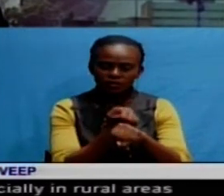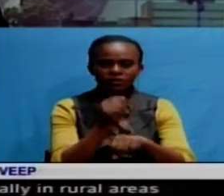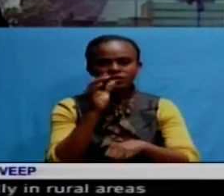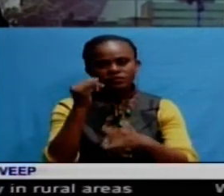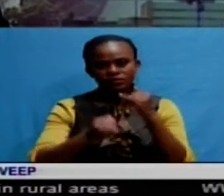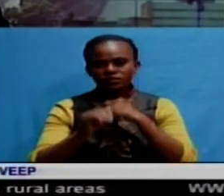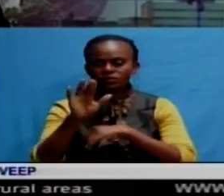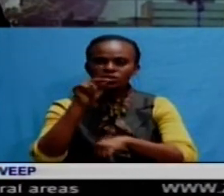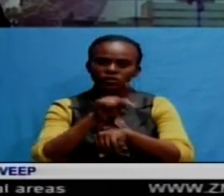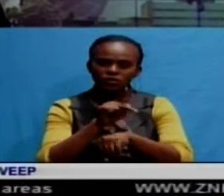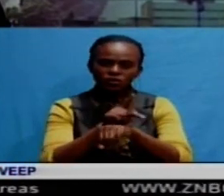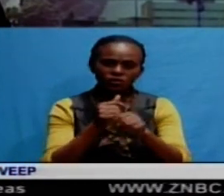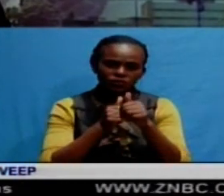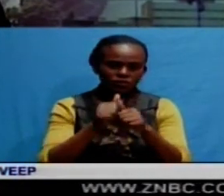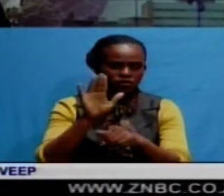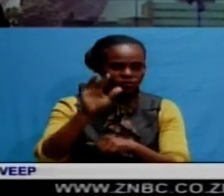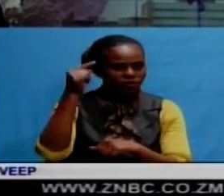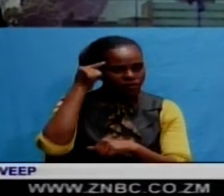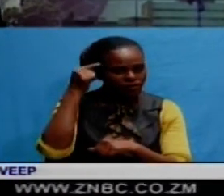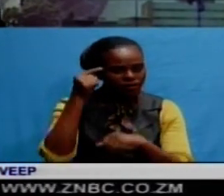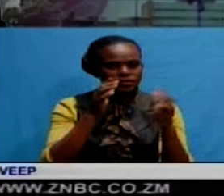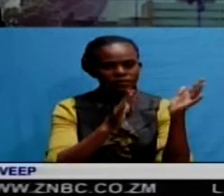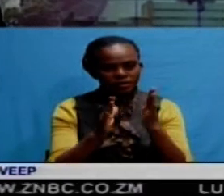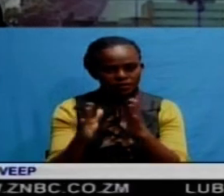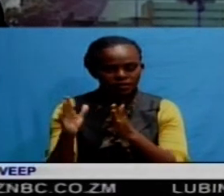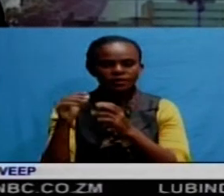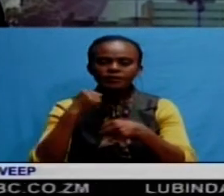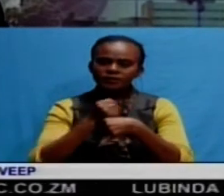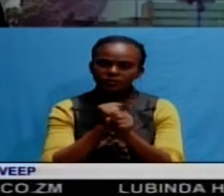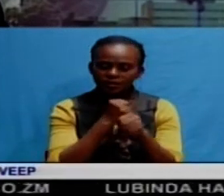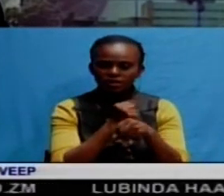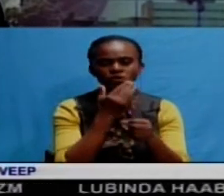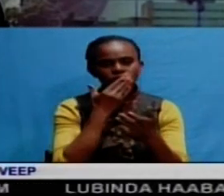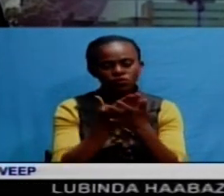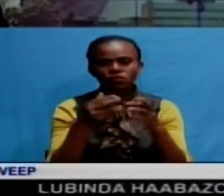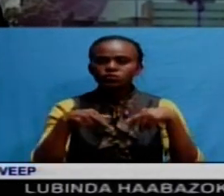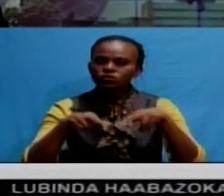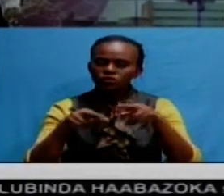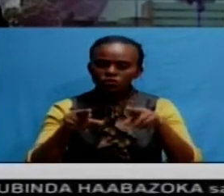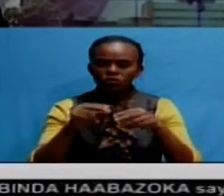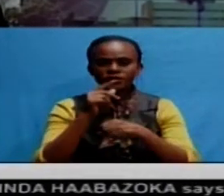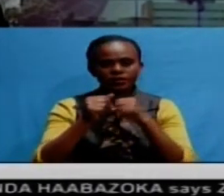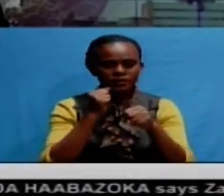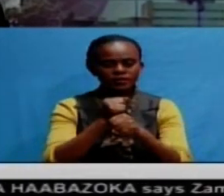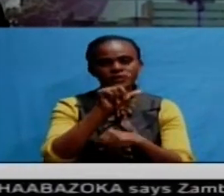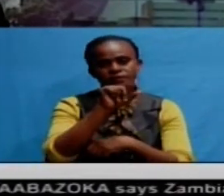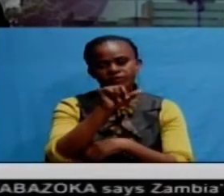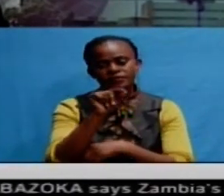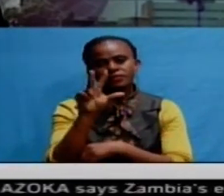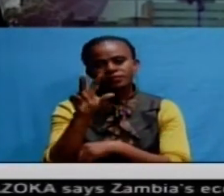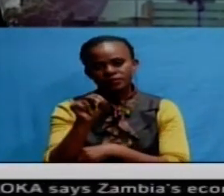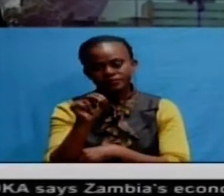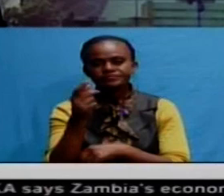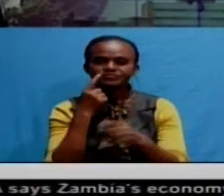projects in line with government's desire to create a good road network by 2030. Mr. Mukupa